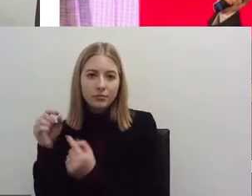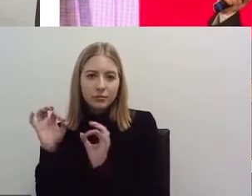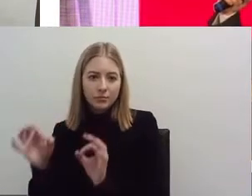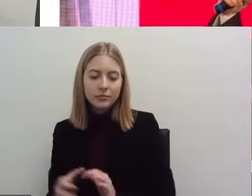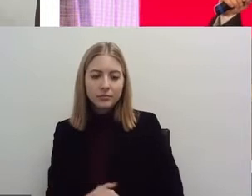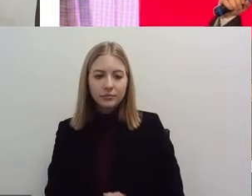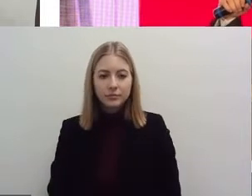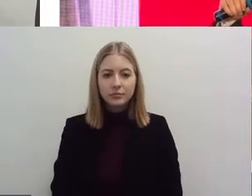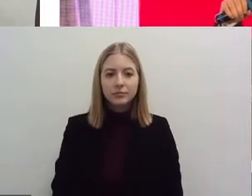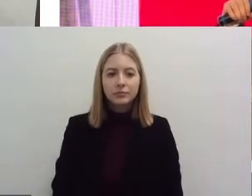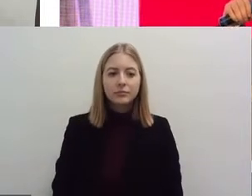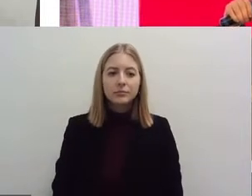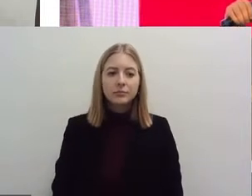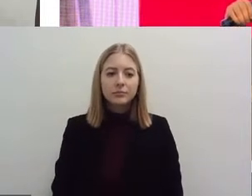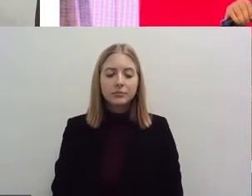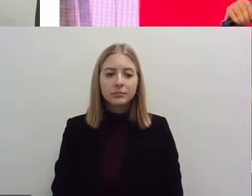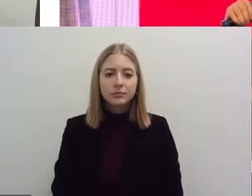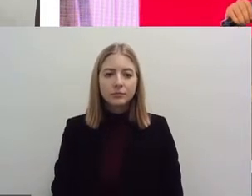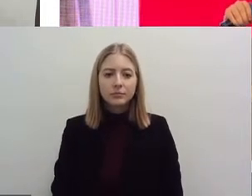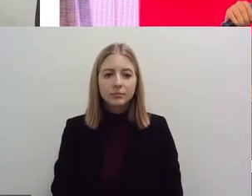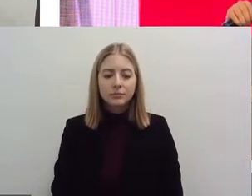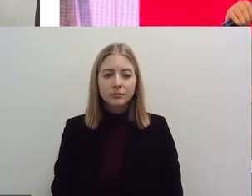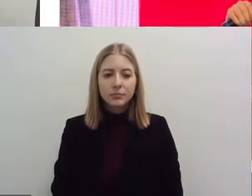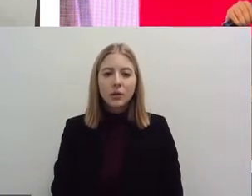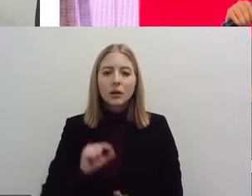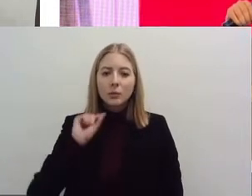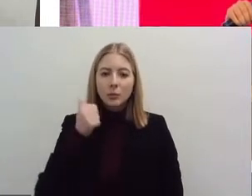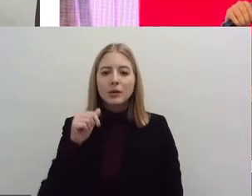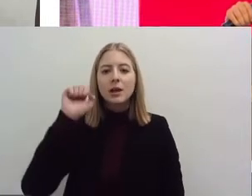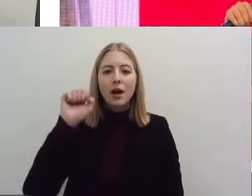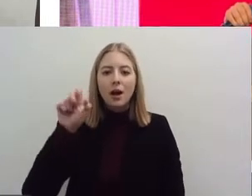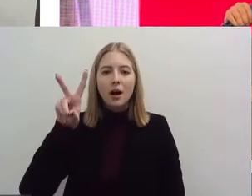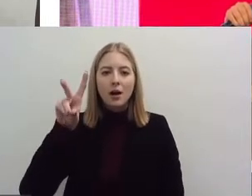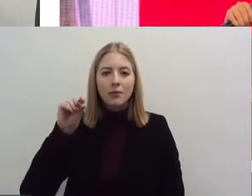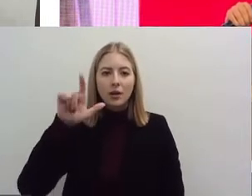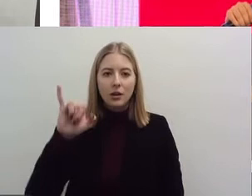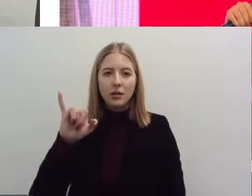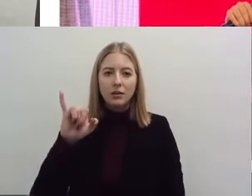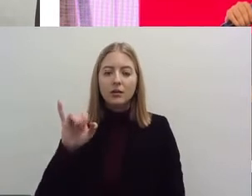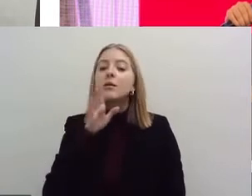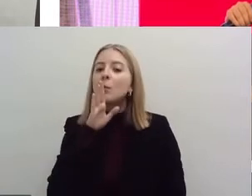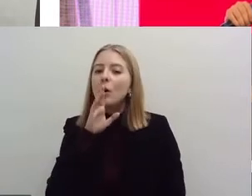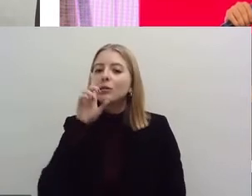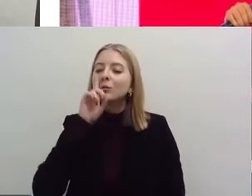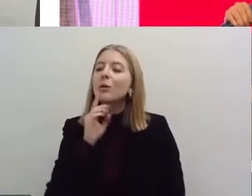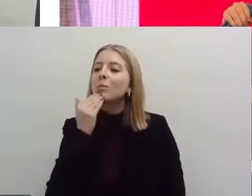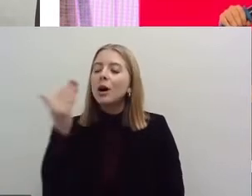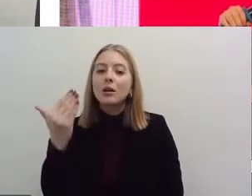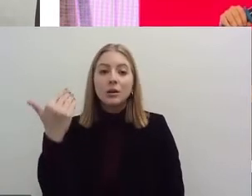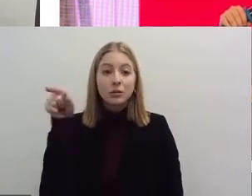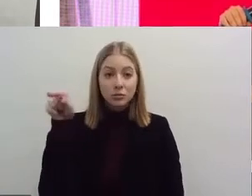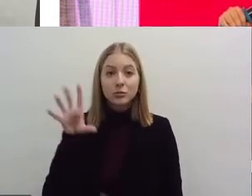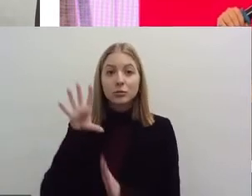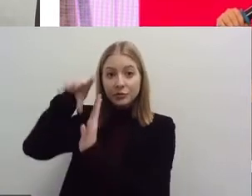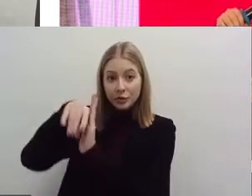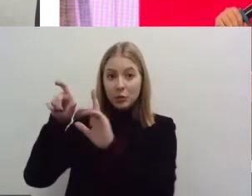with Avely. So, as a school student, in your view, what should be done better